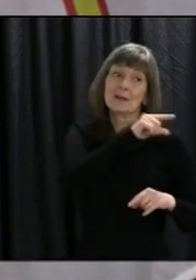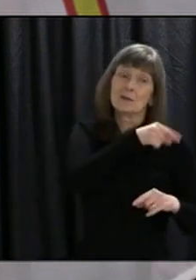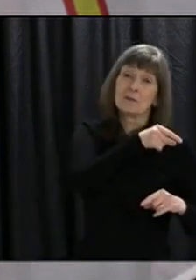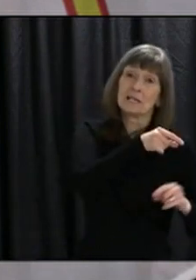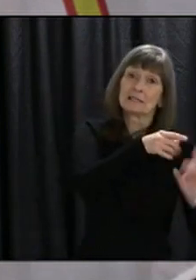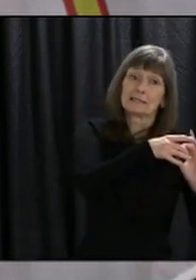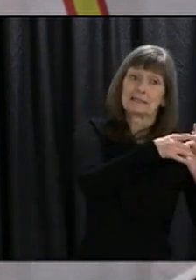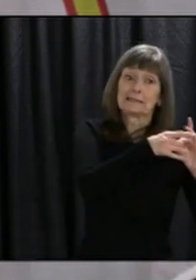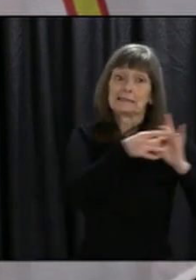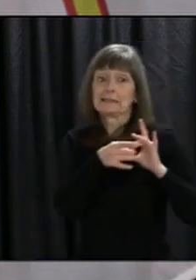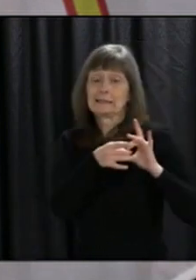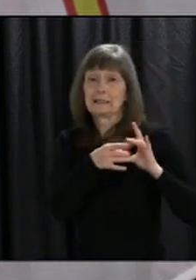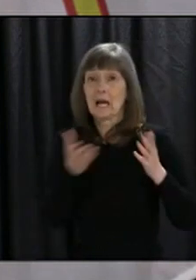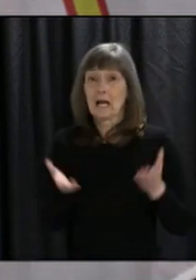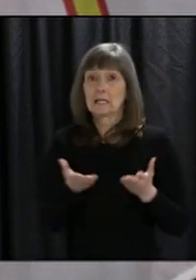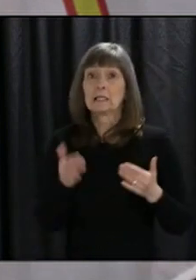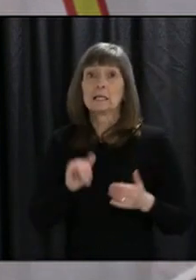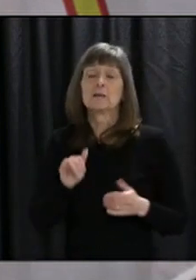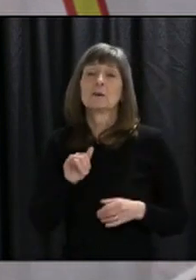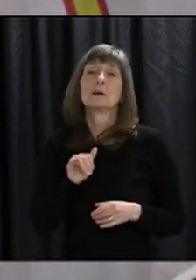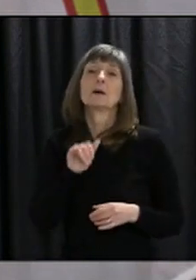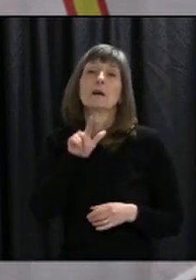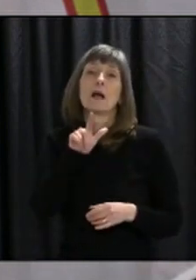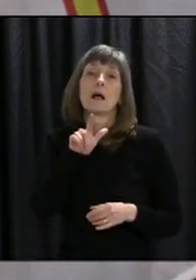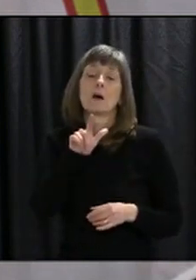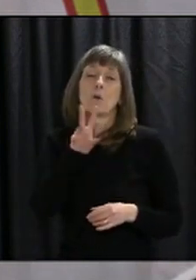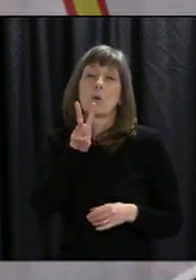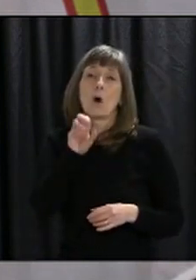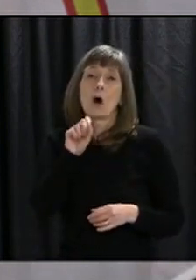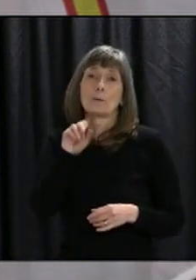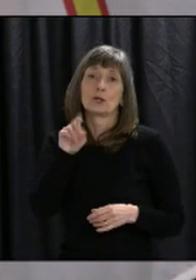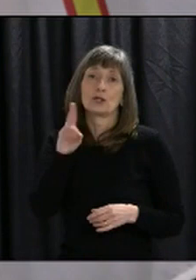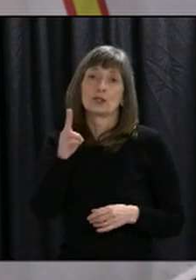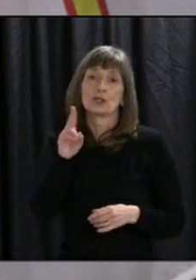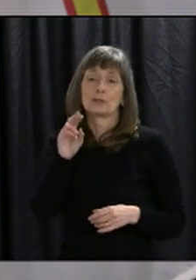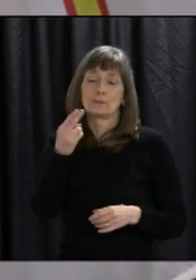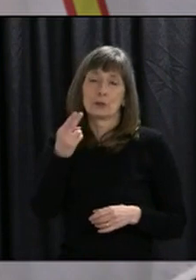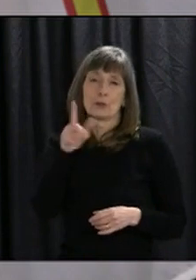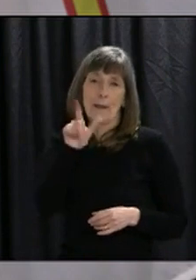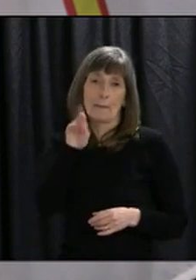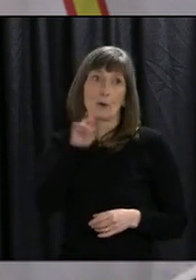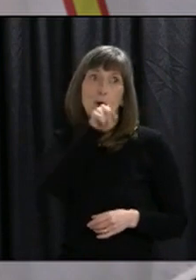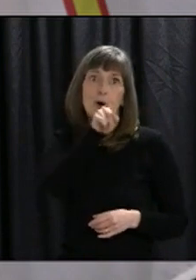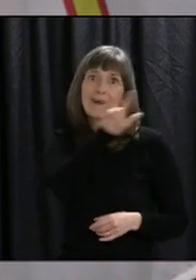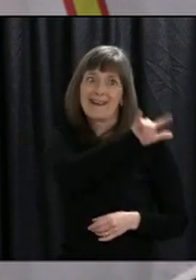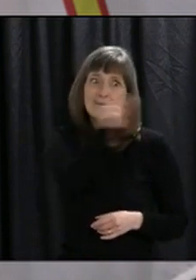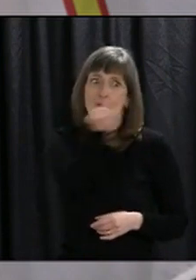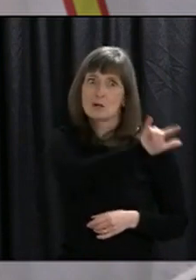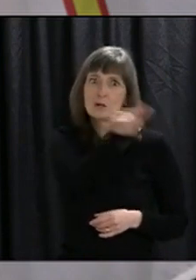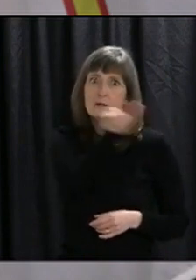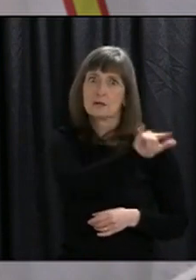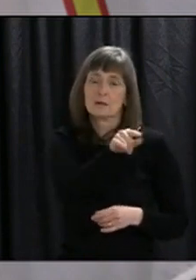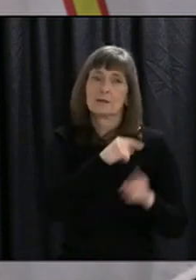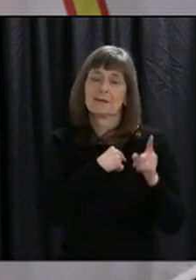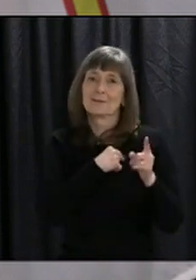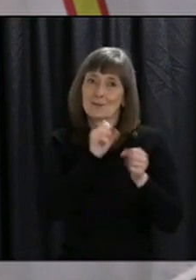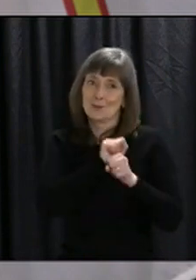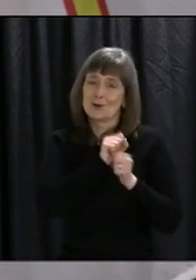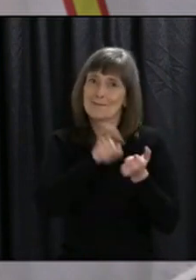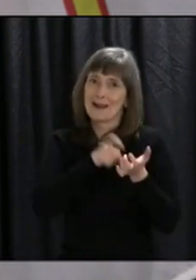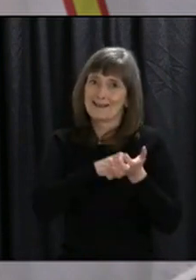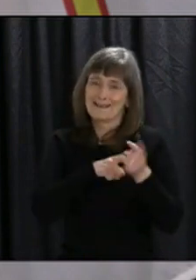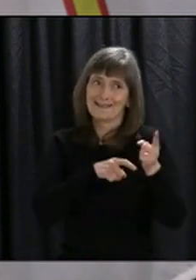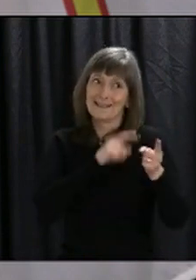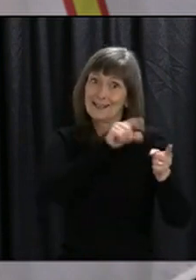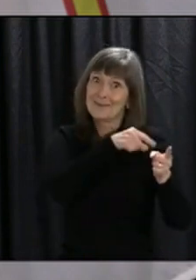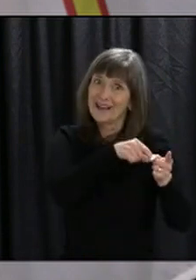through the airport in Walbush, and that supports and is the entry point for many, workers that would fly in to work in the mining industry in Quebec.